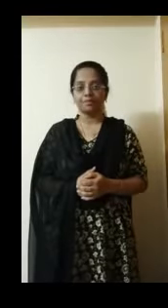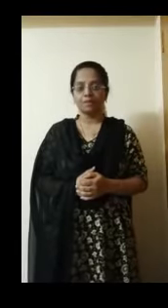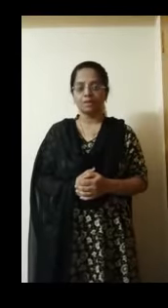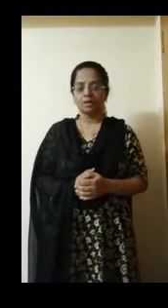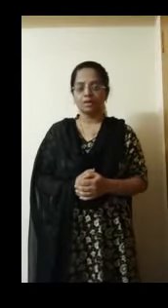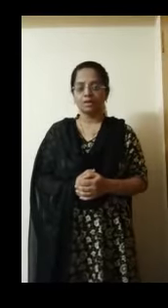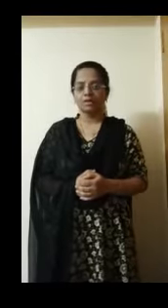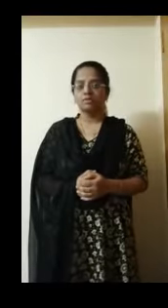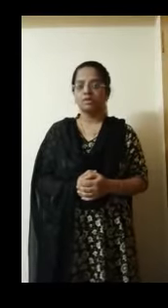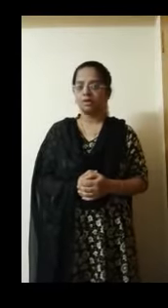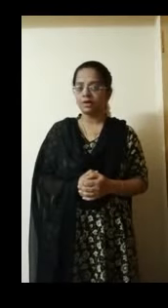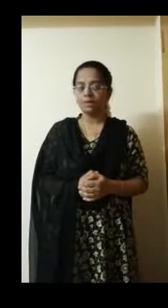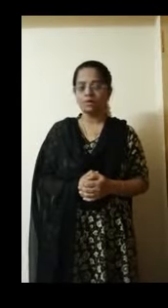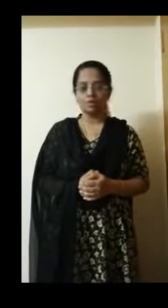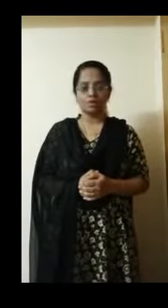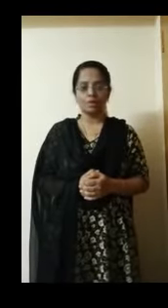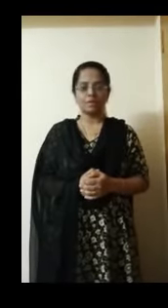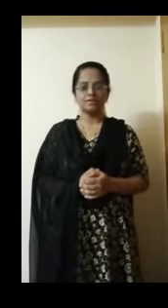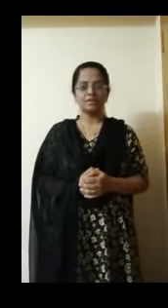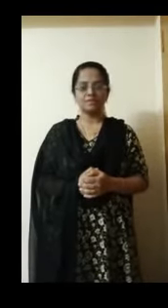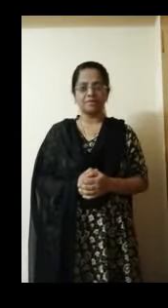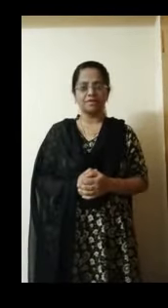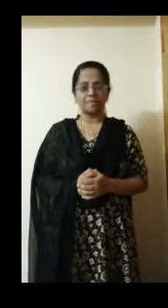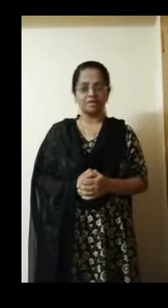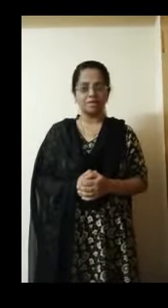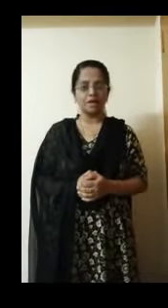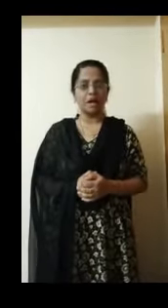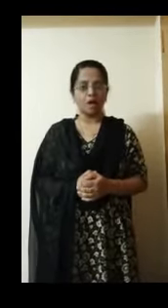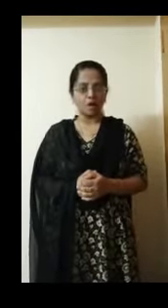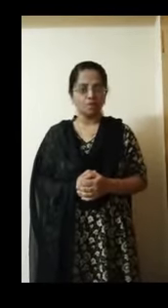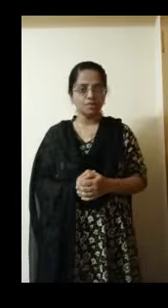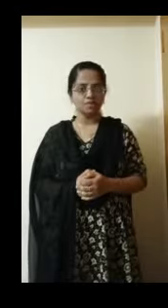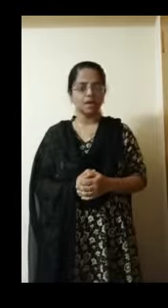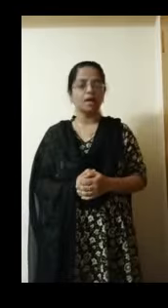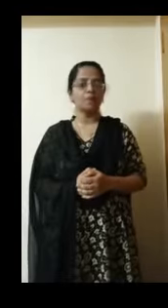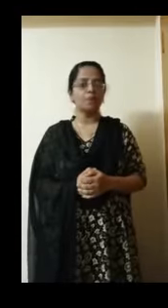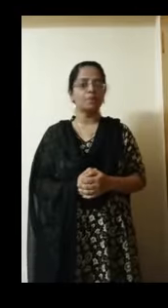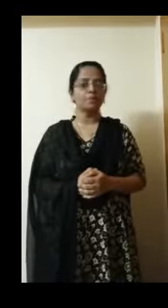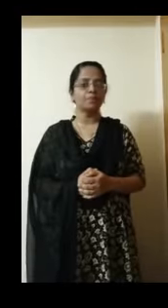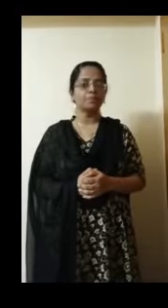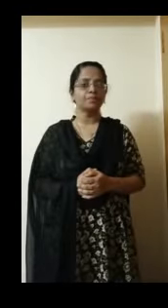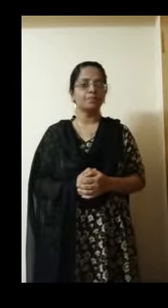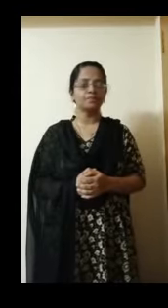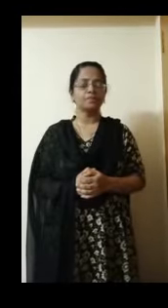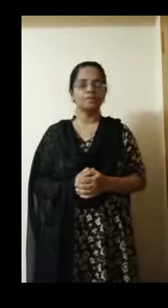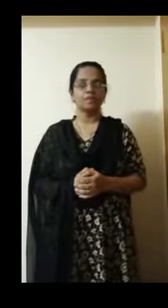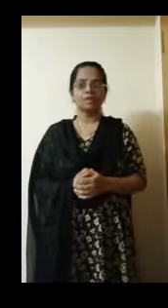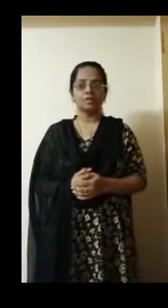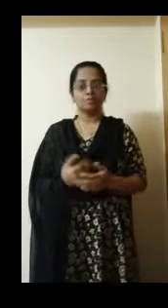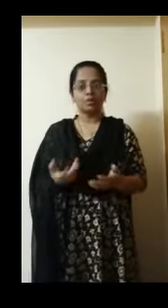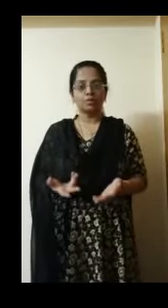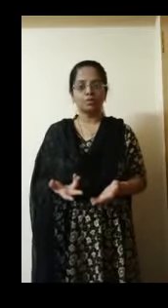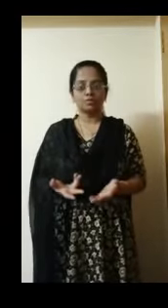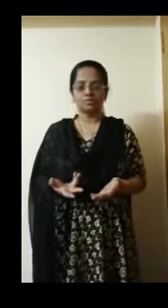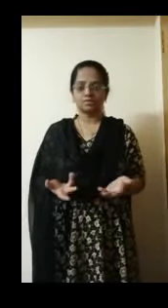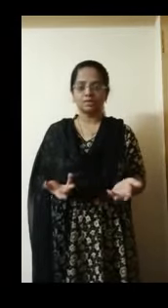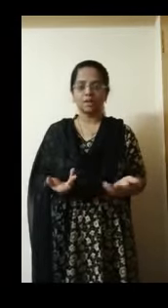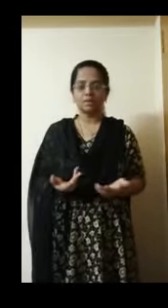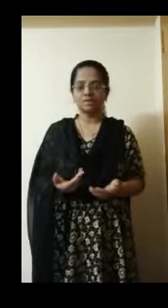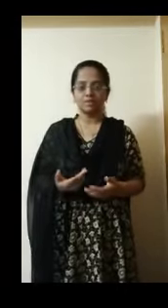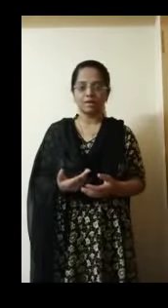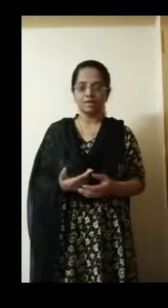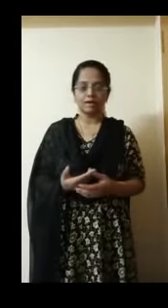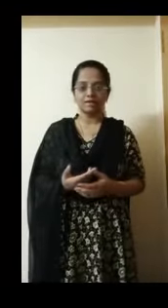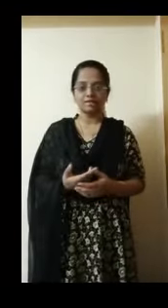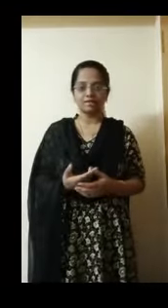Home. Children, do you know what is the difference between a house, a home? Both